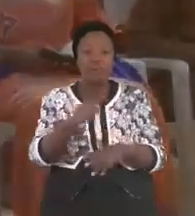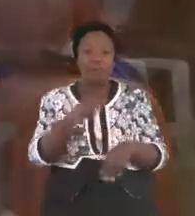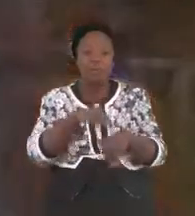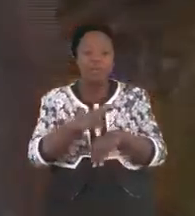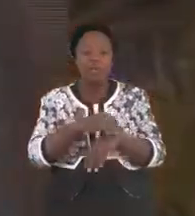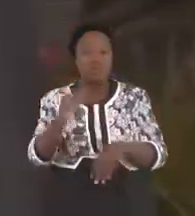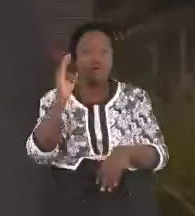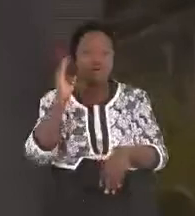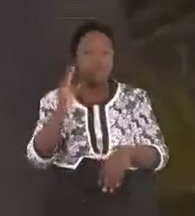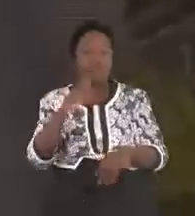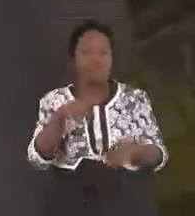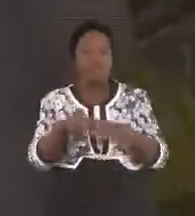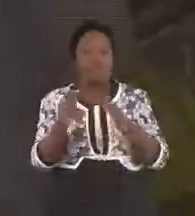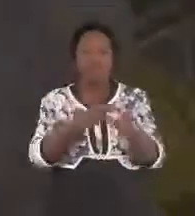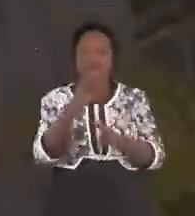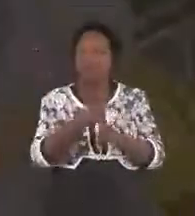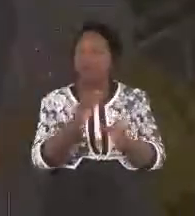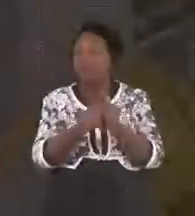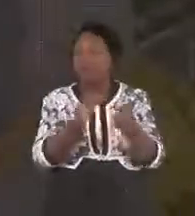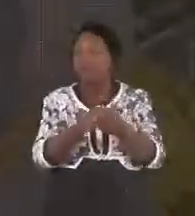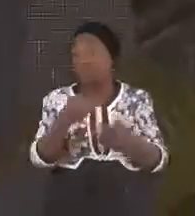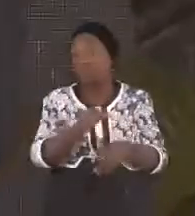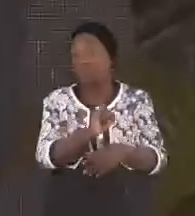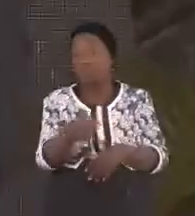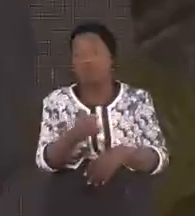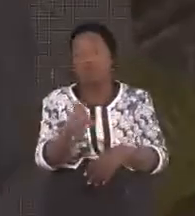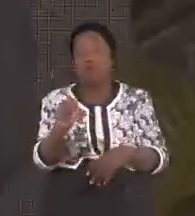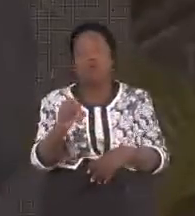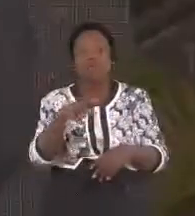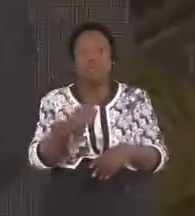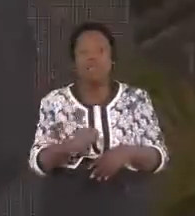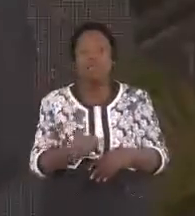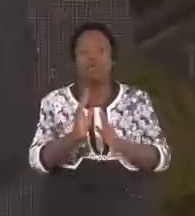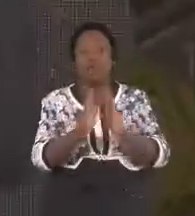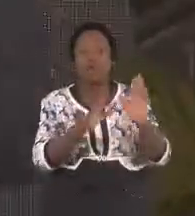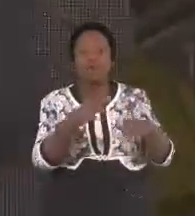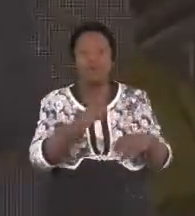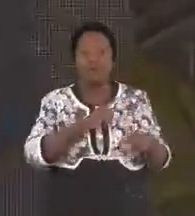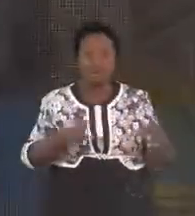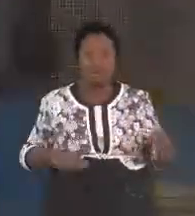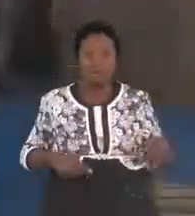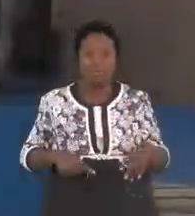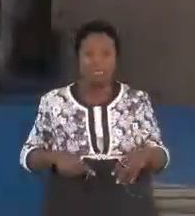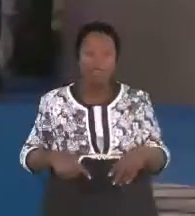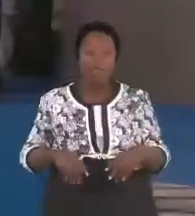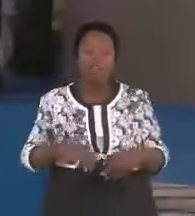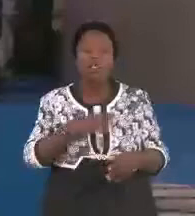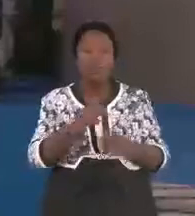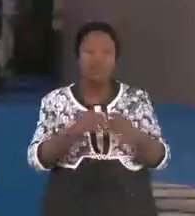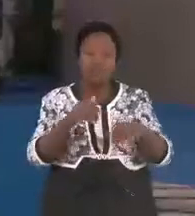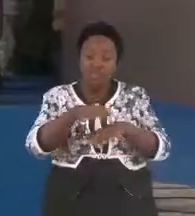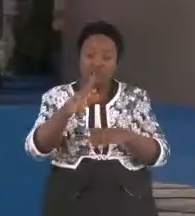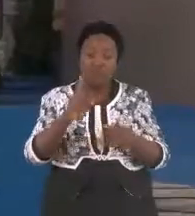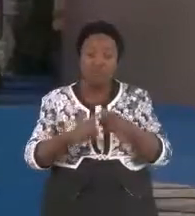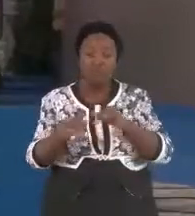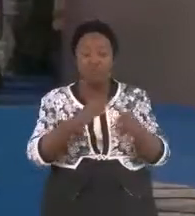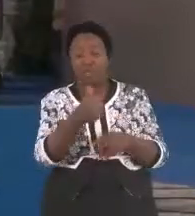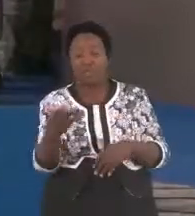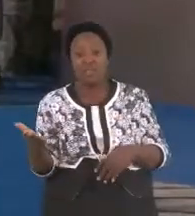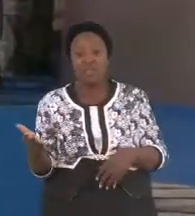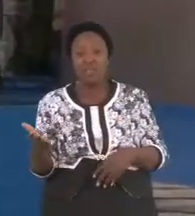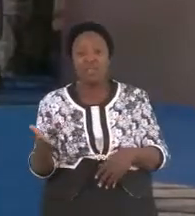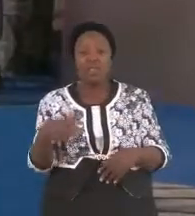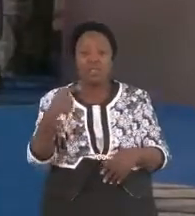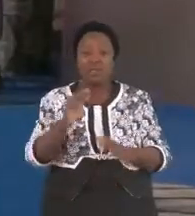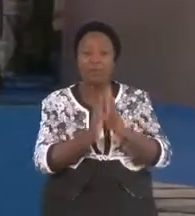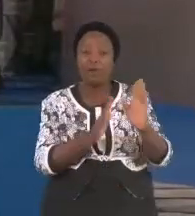world with that of John, the intention of the Lord, if he sends you to do anything, the intention